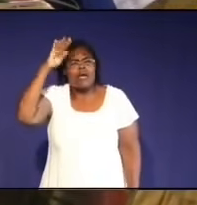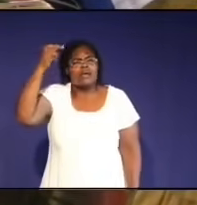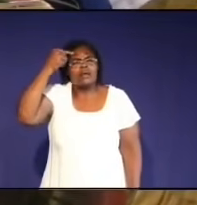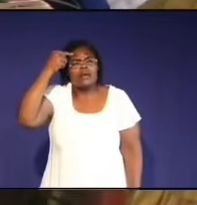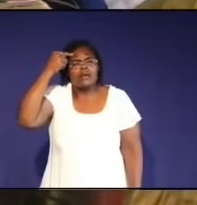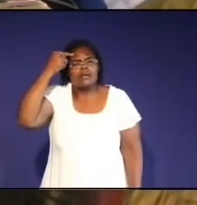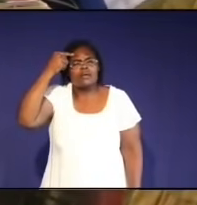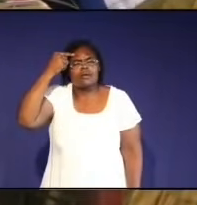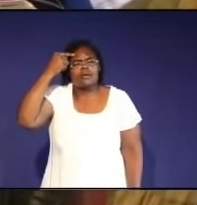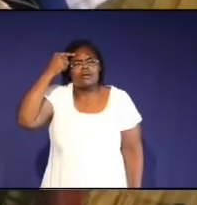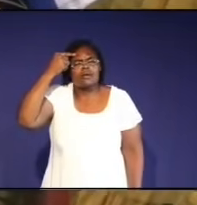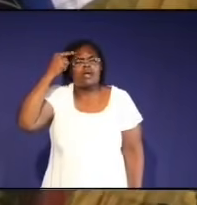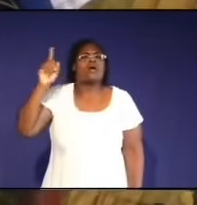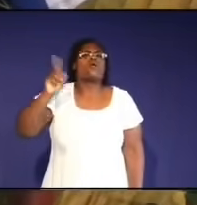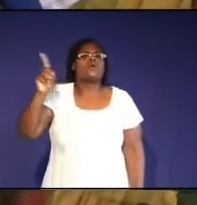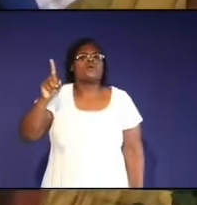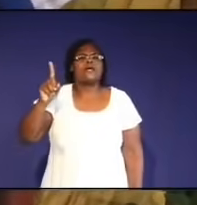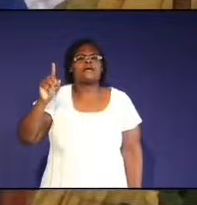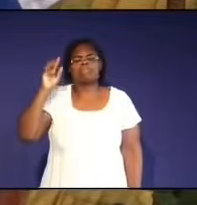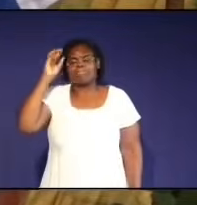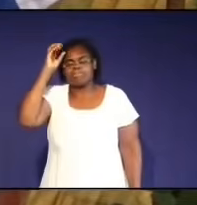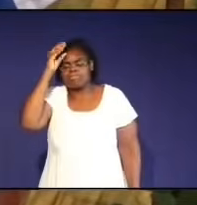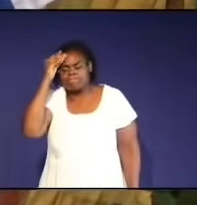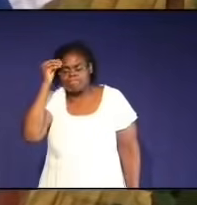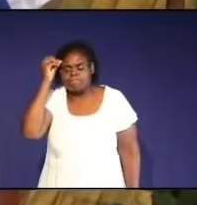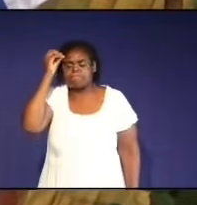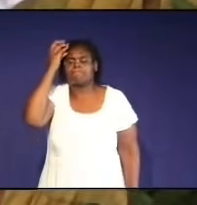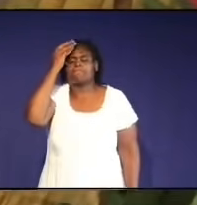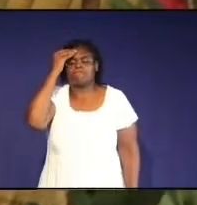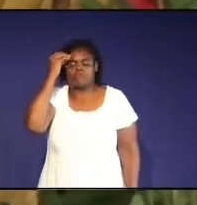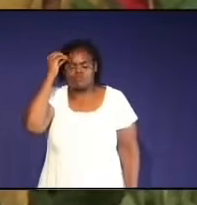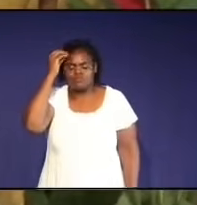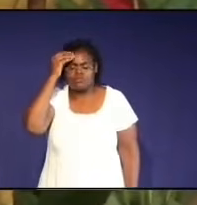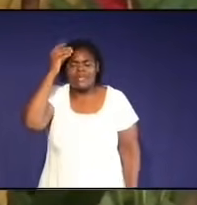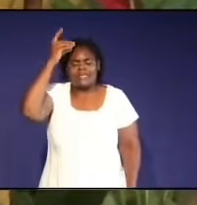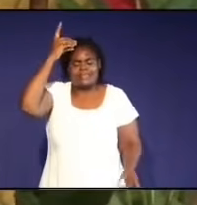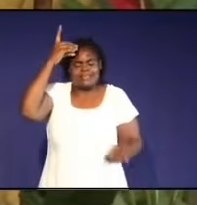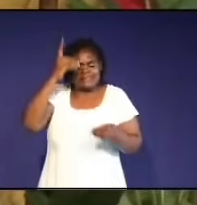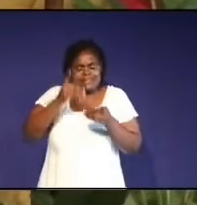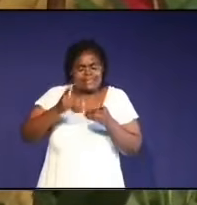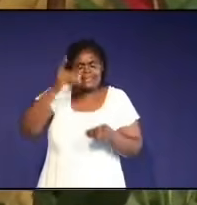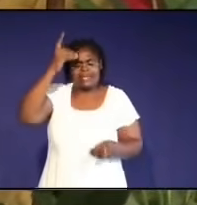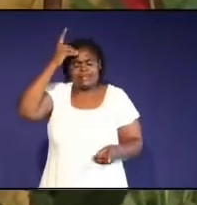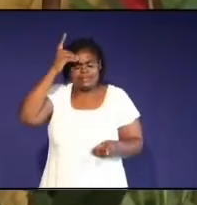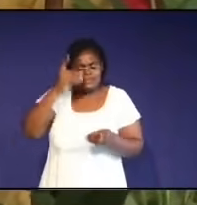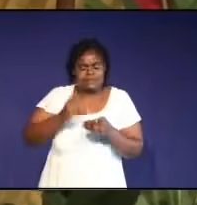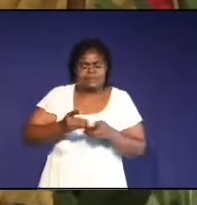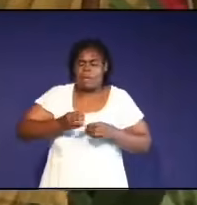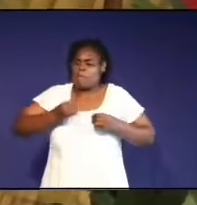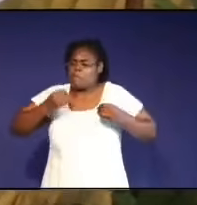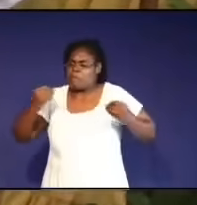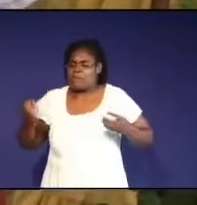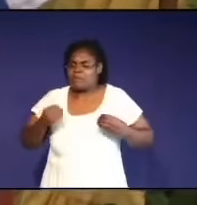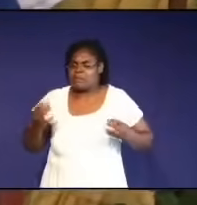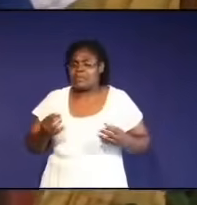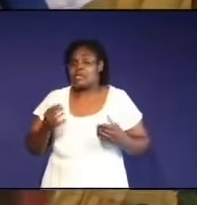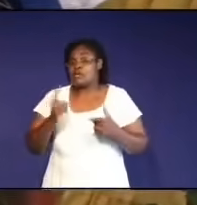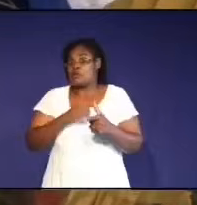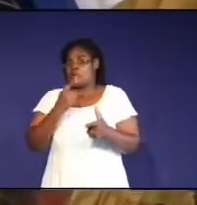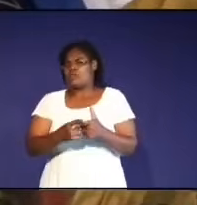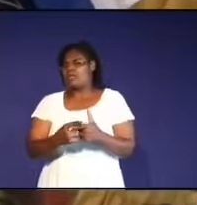is where thoughts are processed and decisions are made. Isn't it interesting